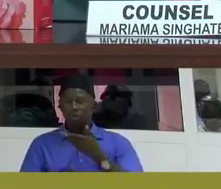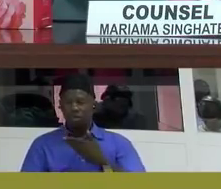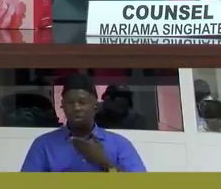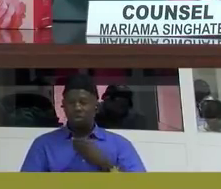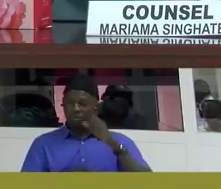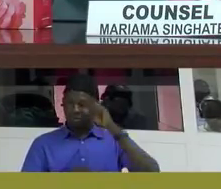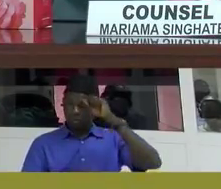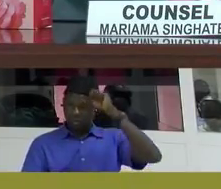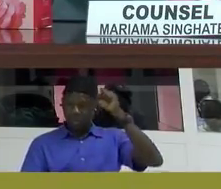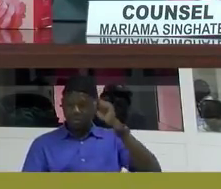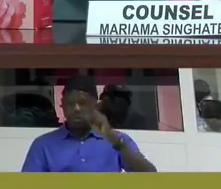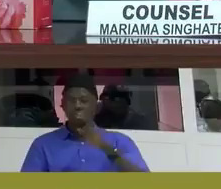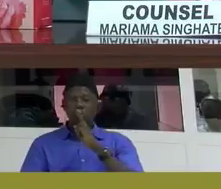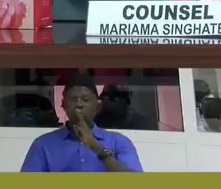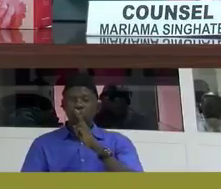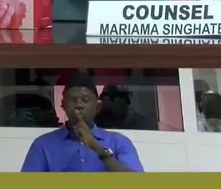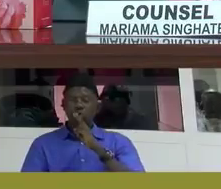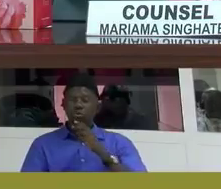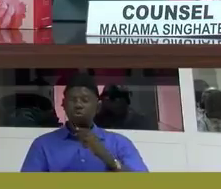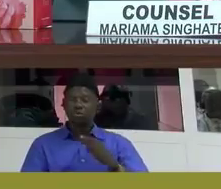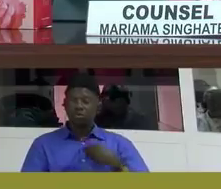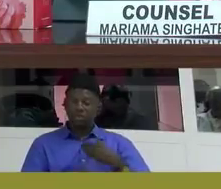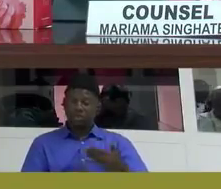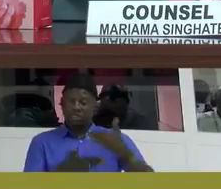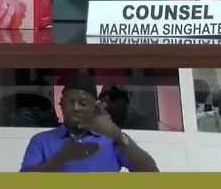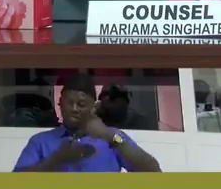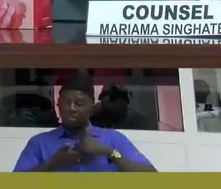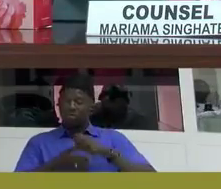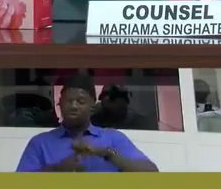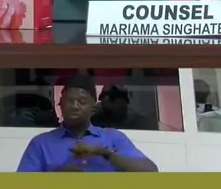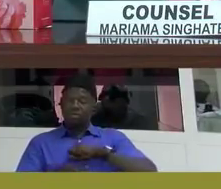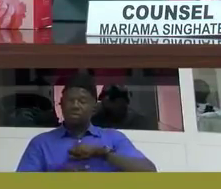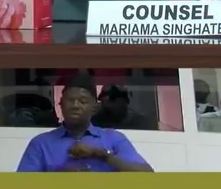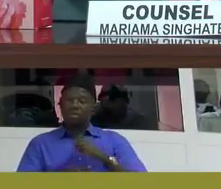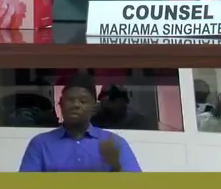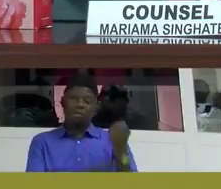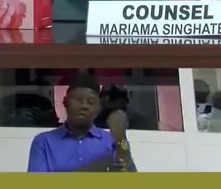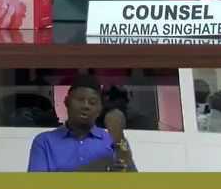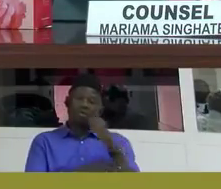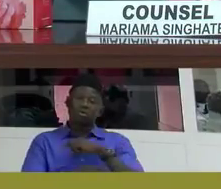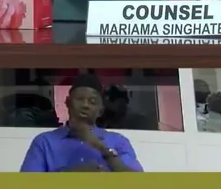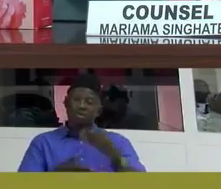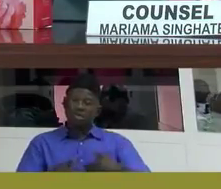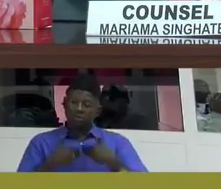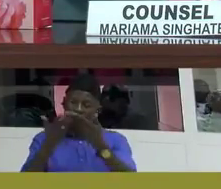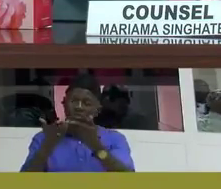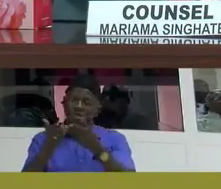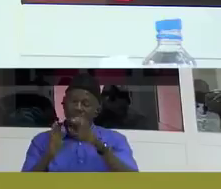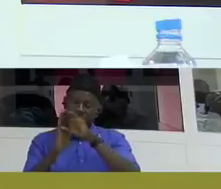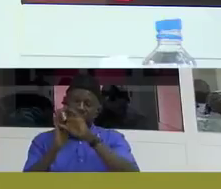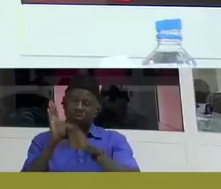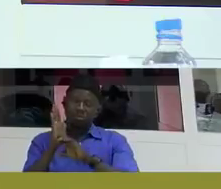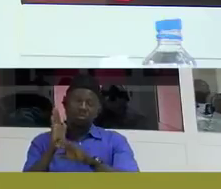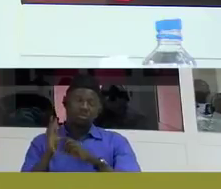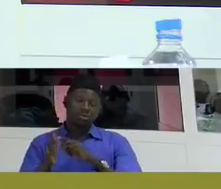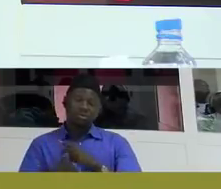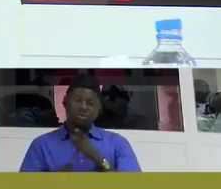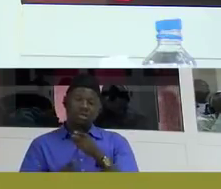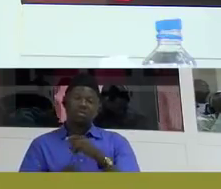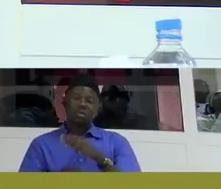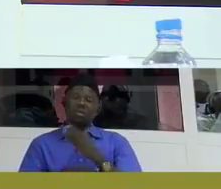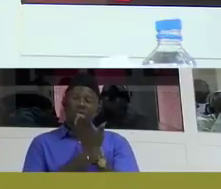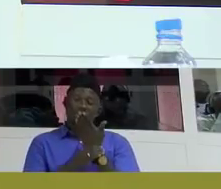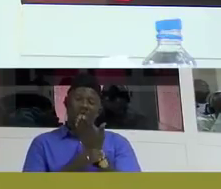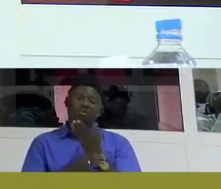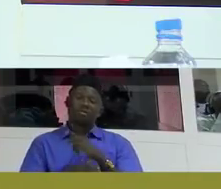a president who arrogated to himself a power that is not given to him by the Constitution, that by itself